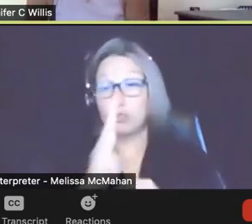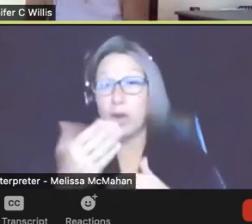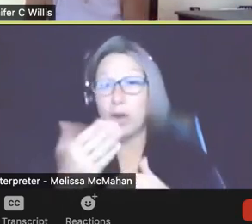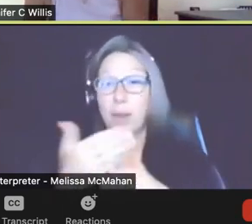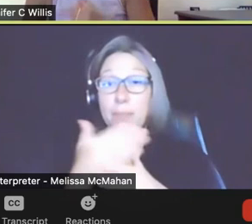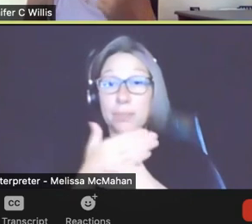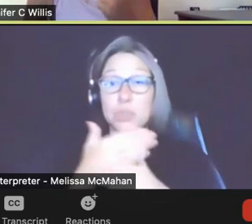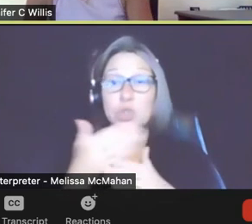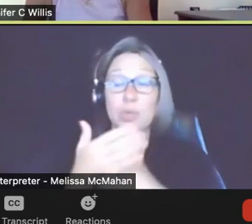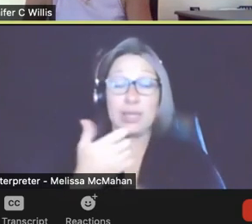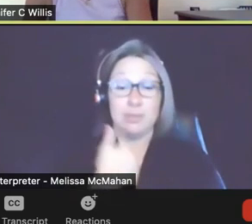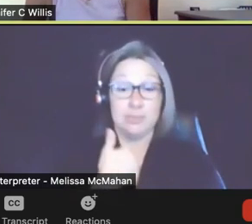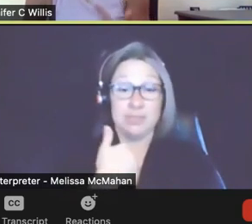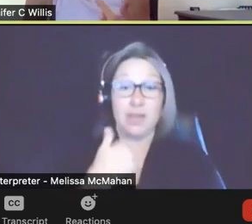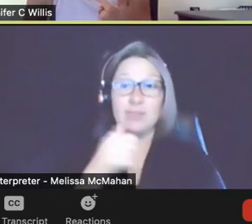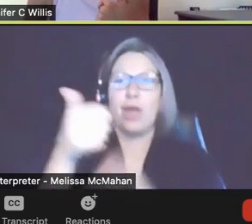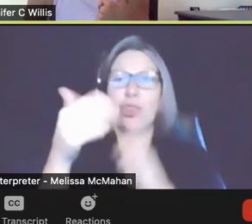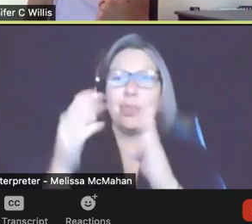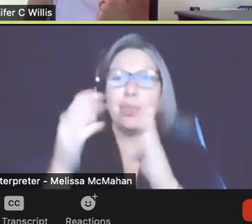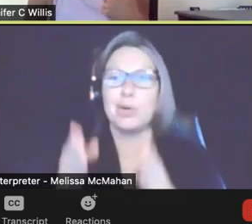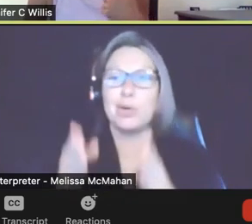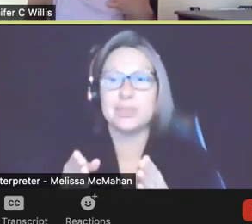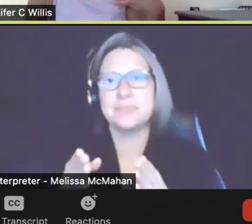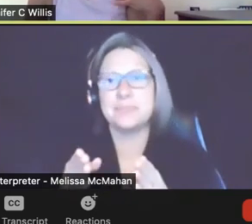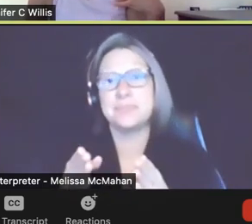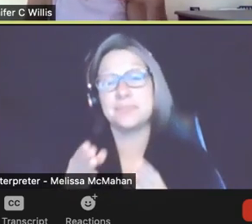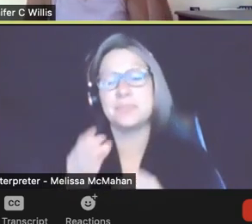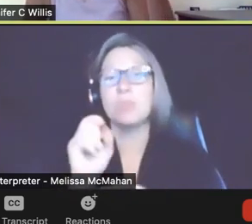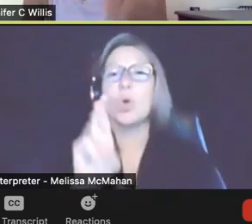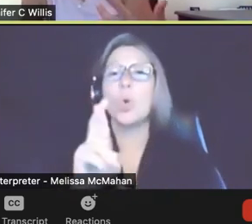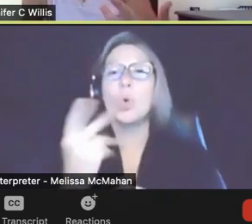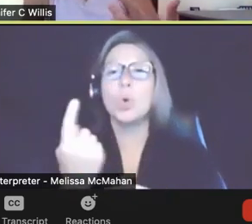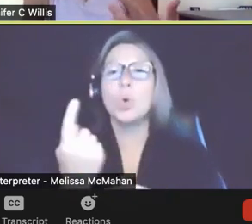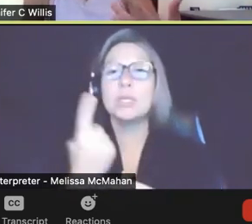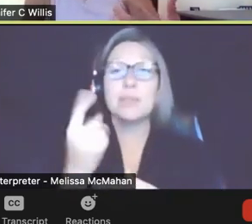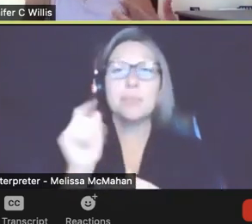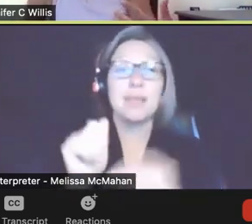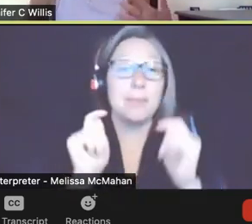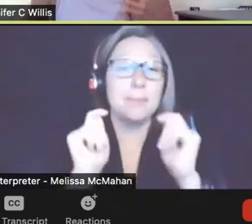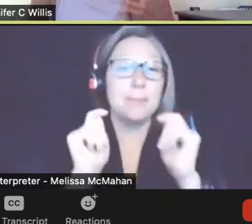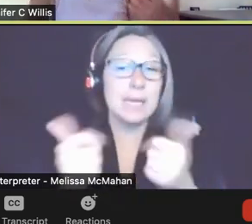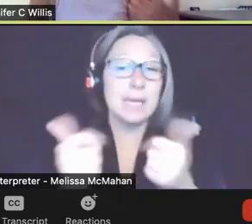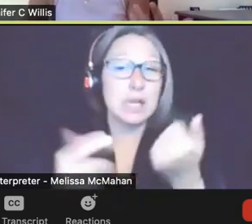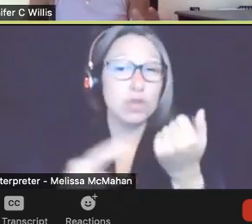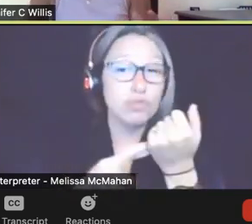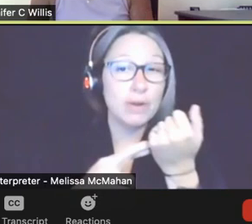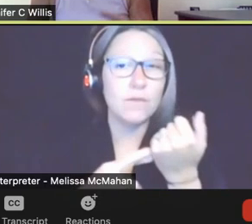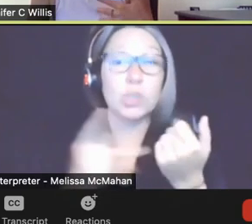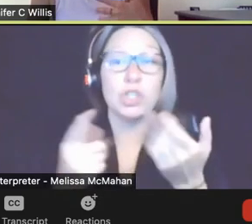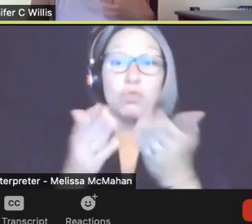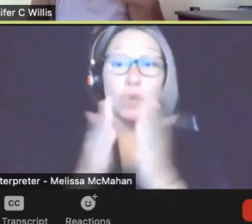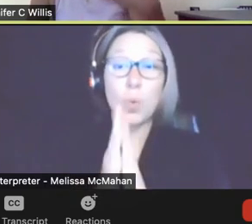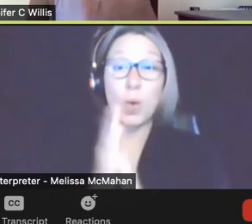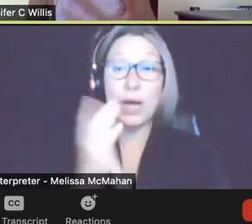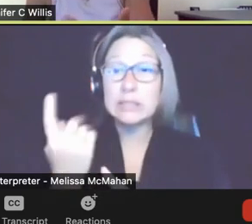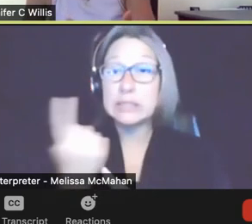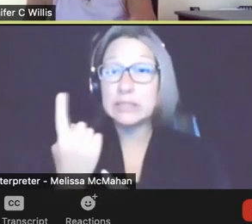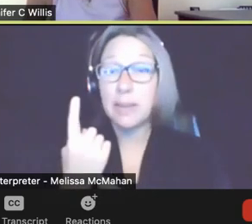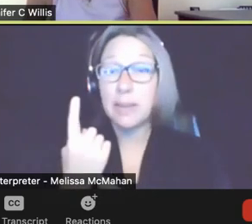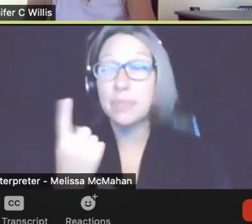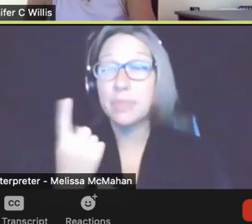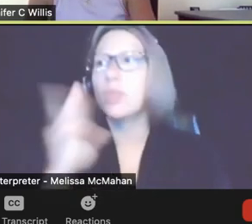between themselves and another person. Or something that can be immediately reinforced, that they are requesting something that someone is